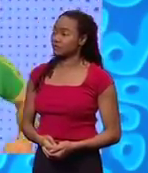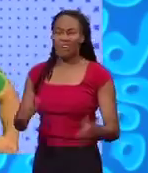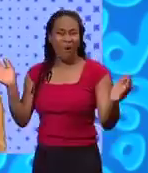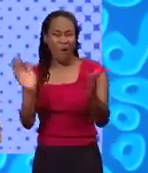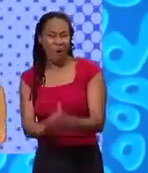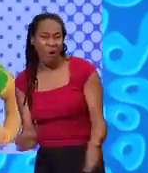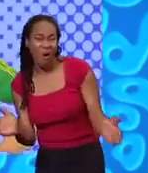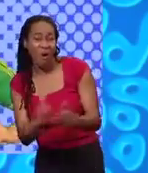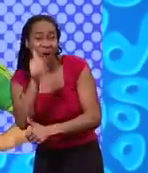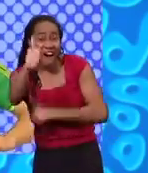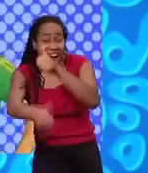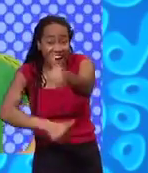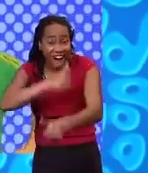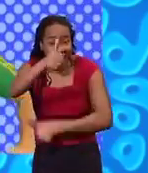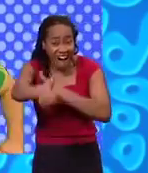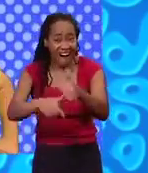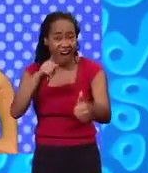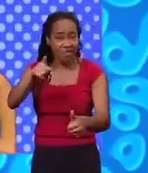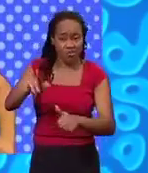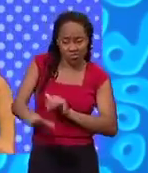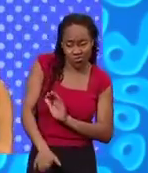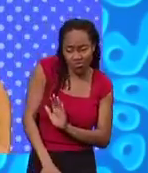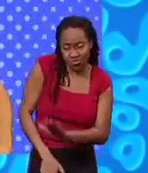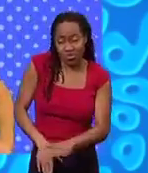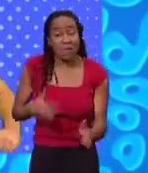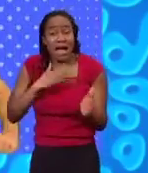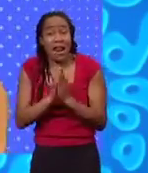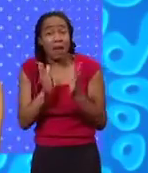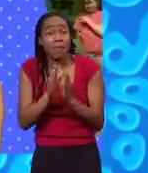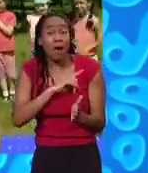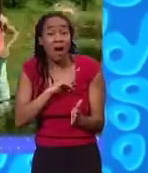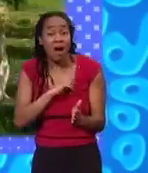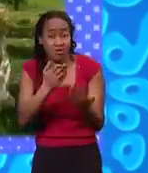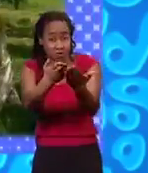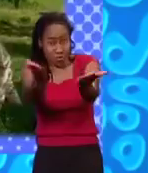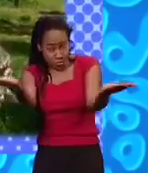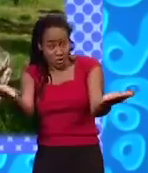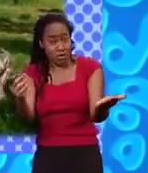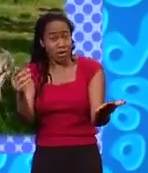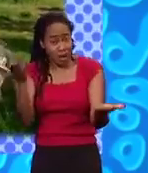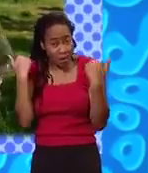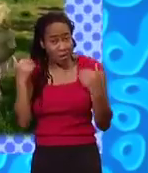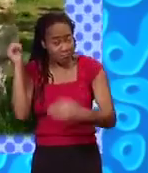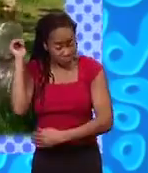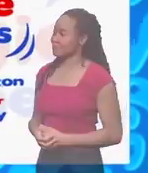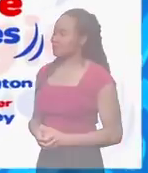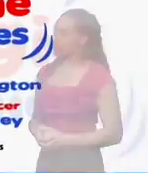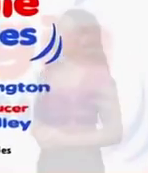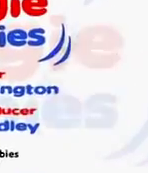Nice move, spacewalker. That clapping's for you. You better take a bow.